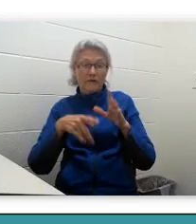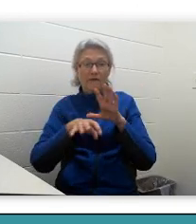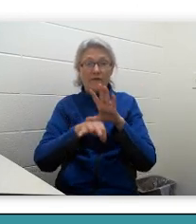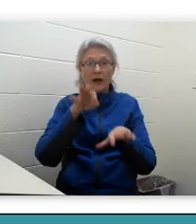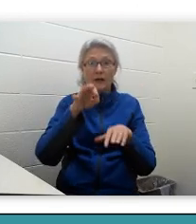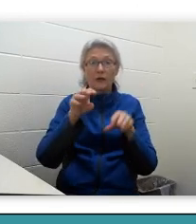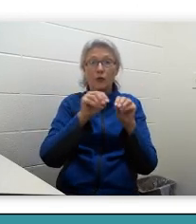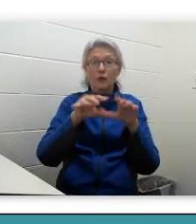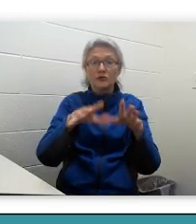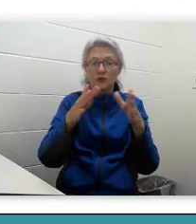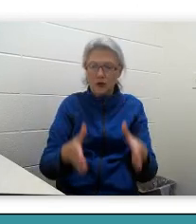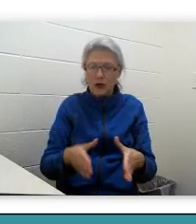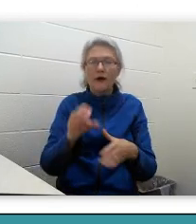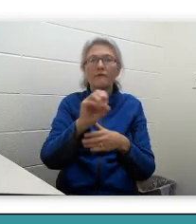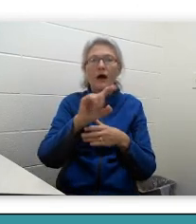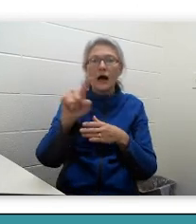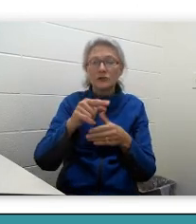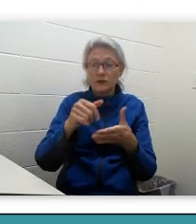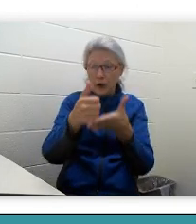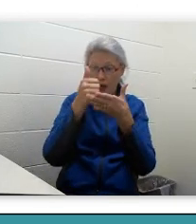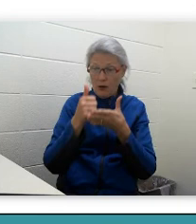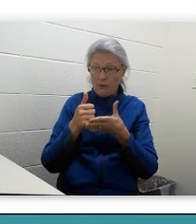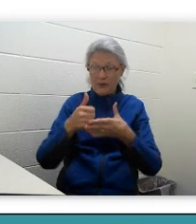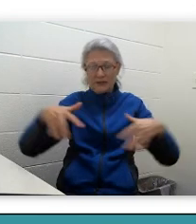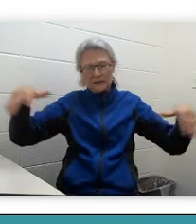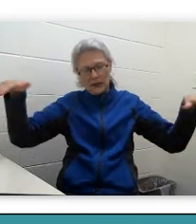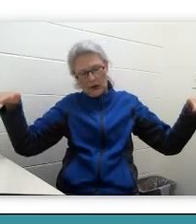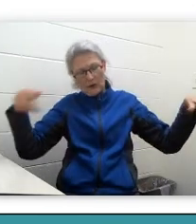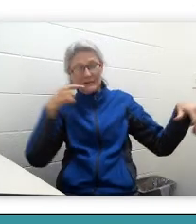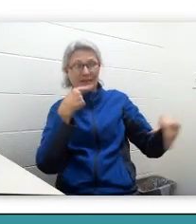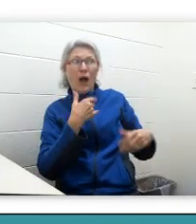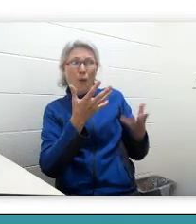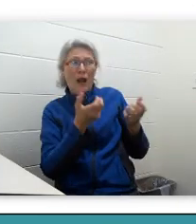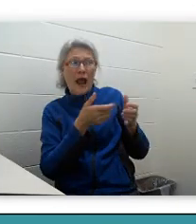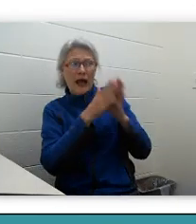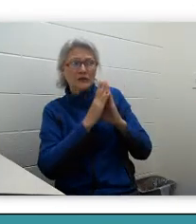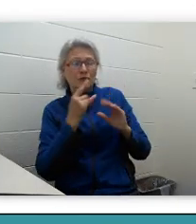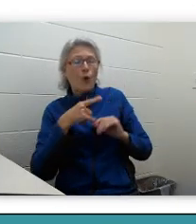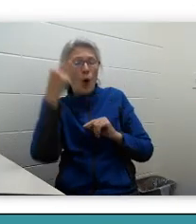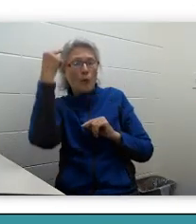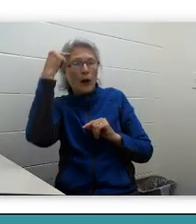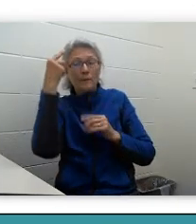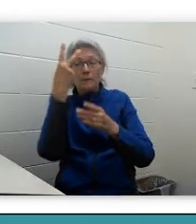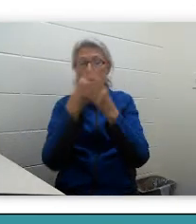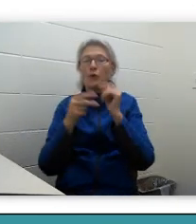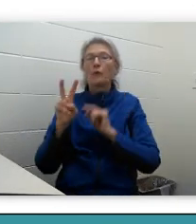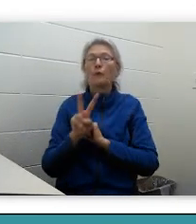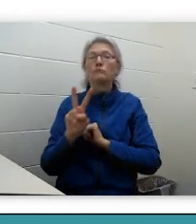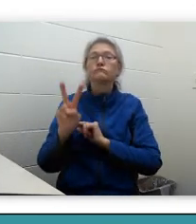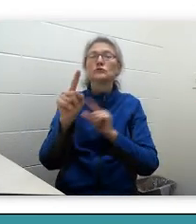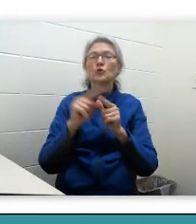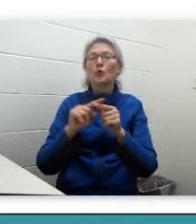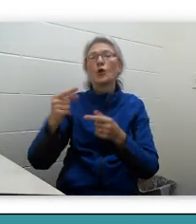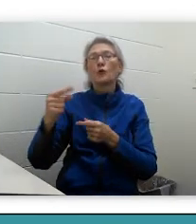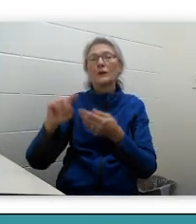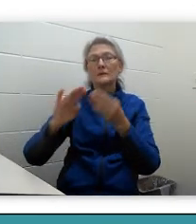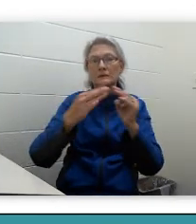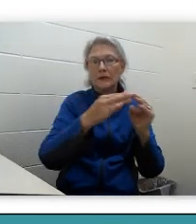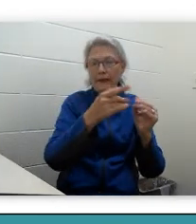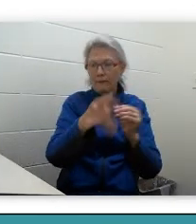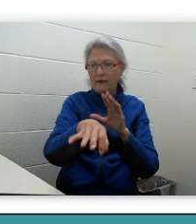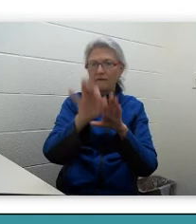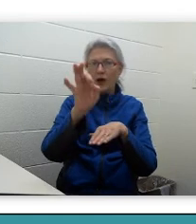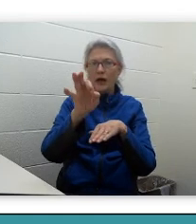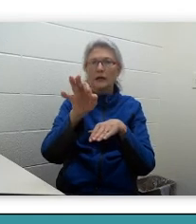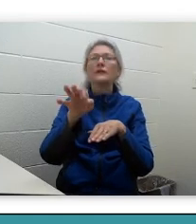help, the Scarecrow mentions that he would like to ask for a brain. Both of them set off to Emerald City so that they may get